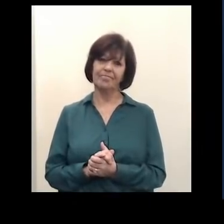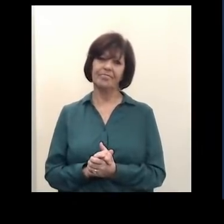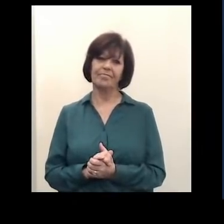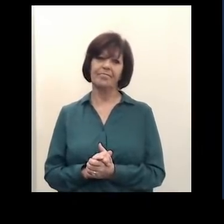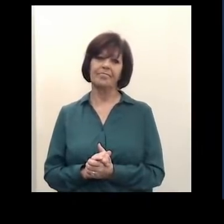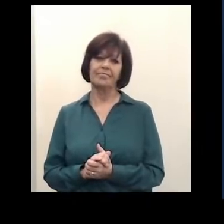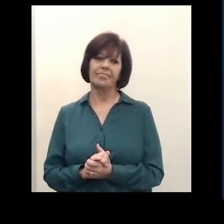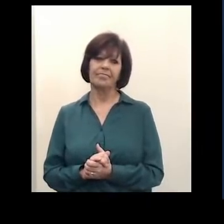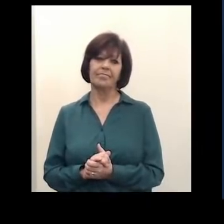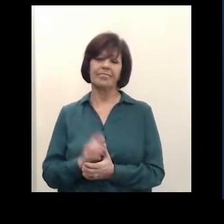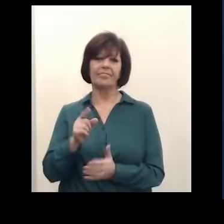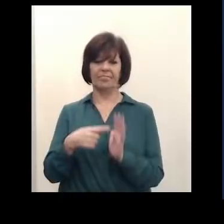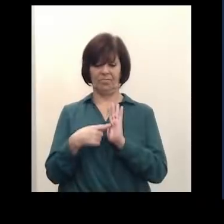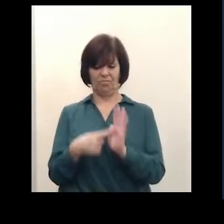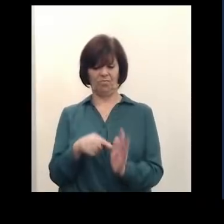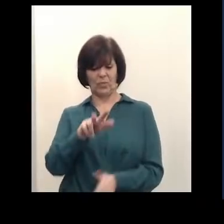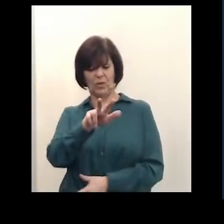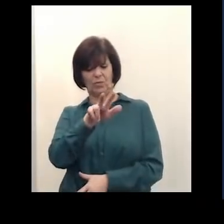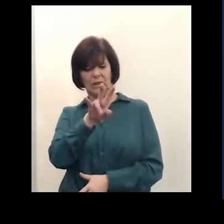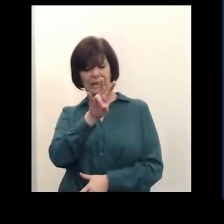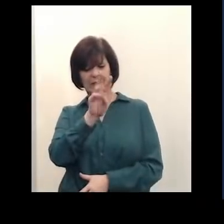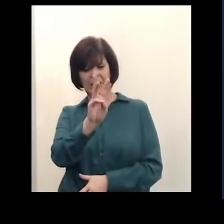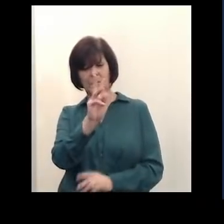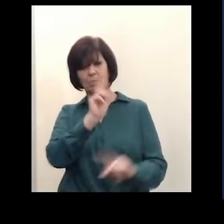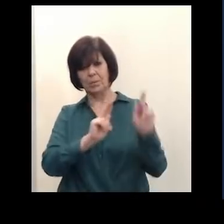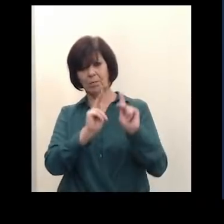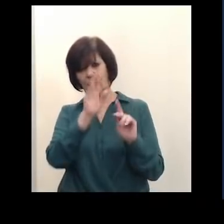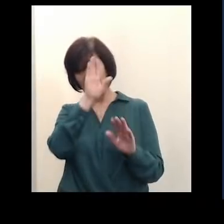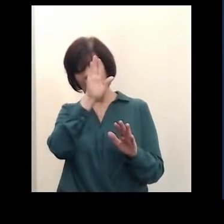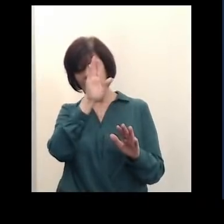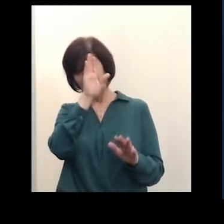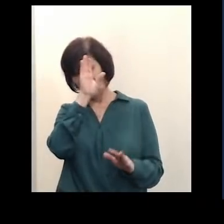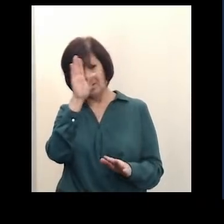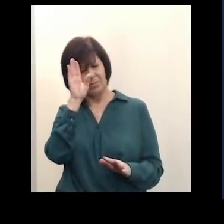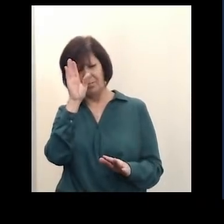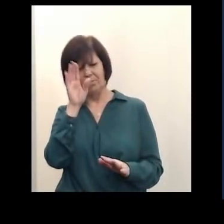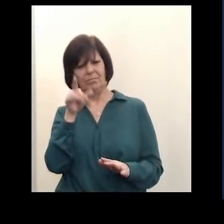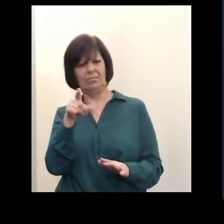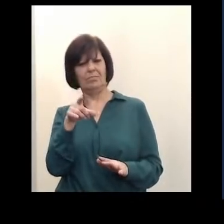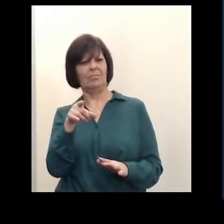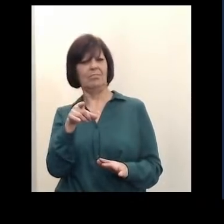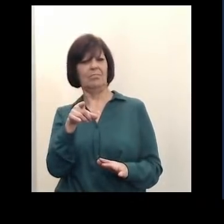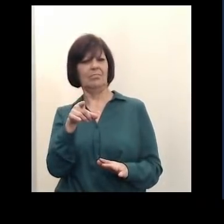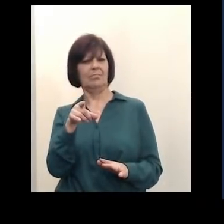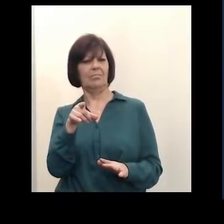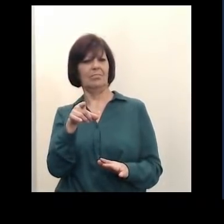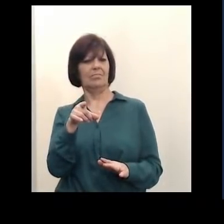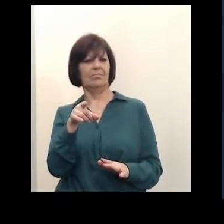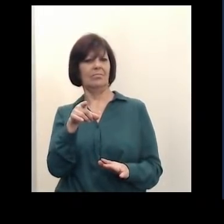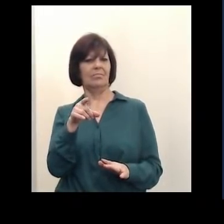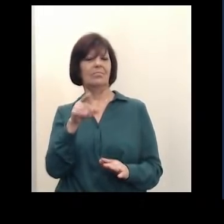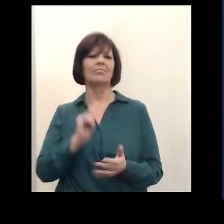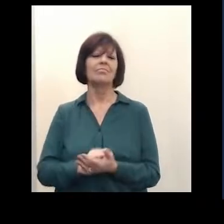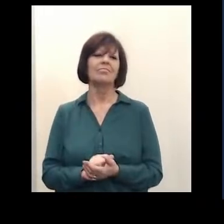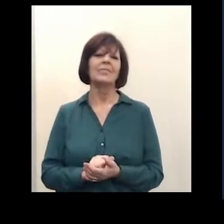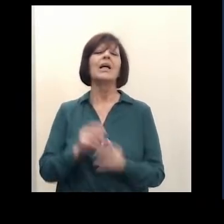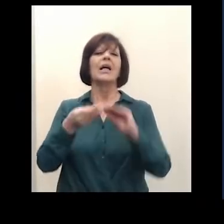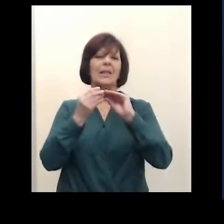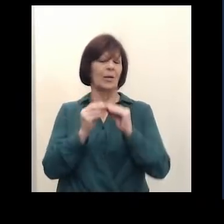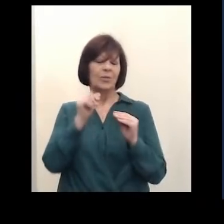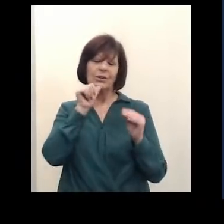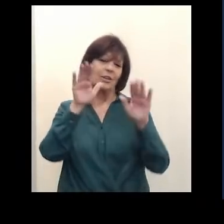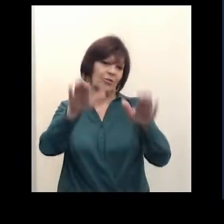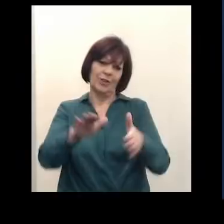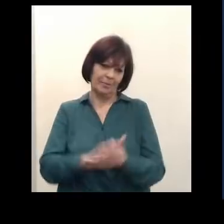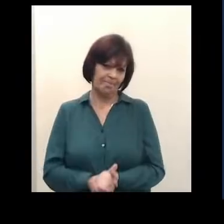as this shows here, 376 people in the hospital. For whatever reason, this chart they didn't change the picture, but the numbers aren't great.